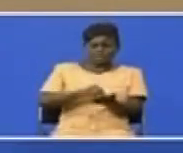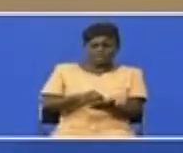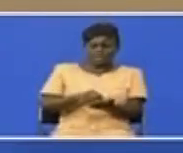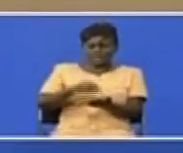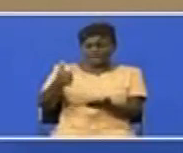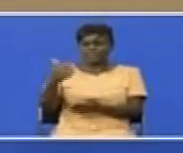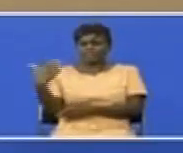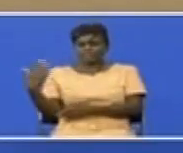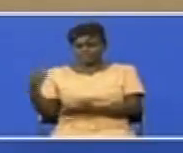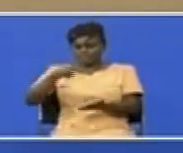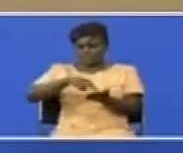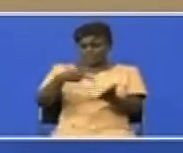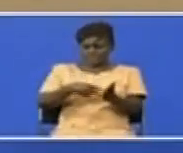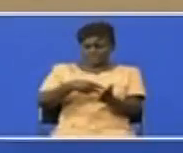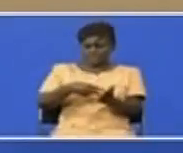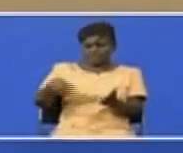recycled agro-processed products. So meaning that